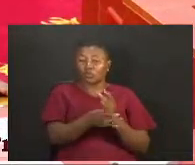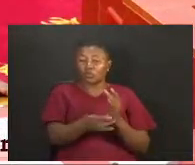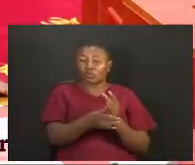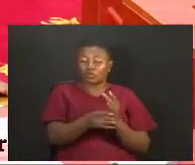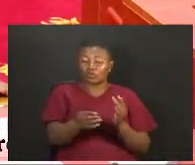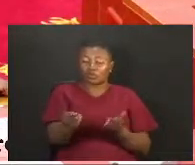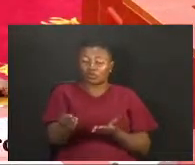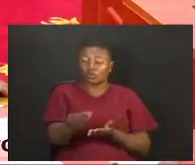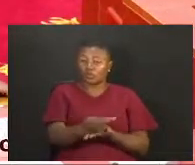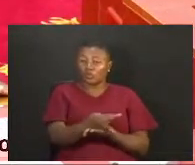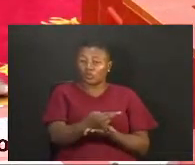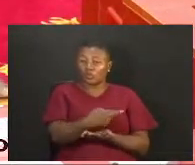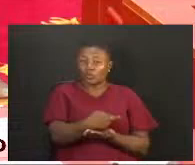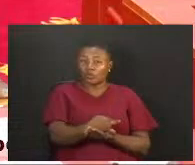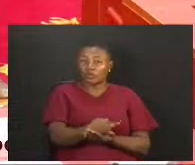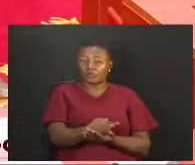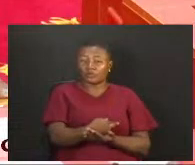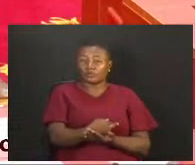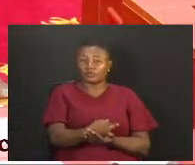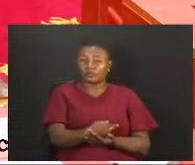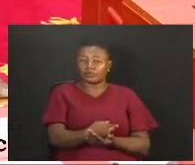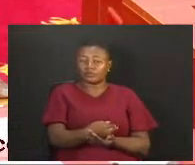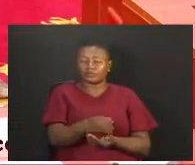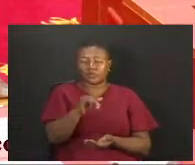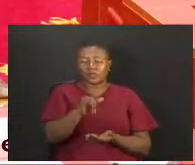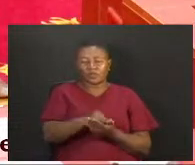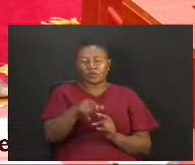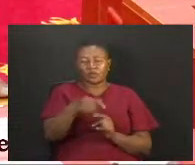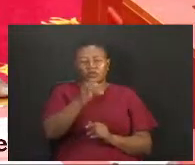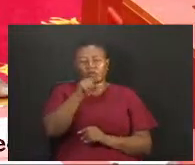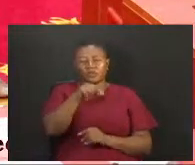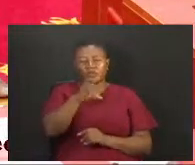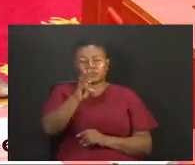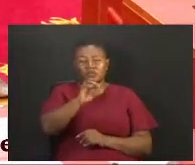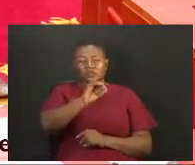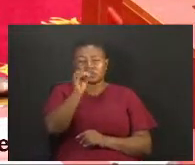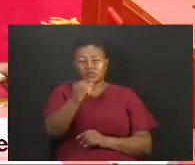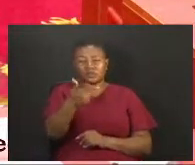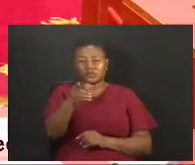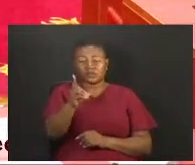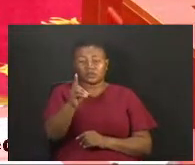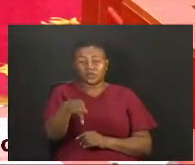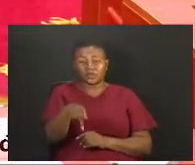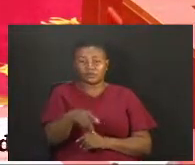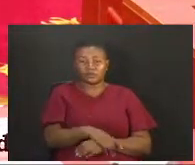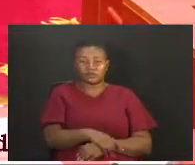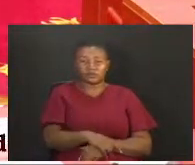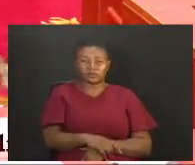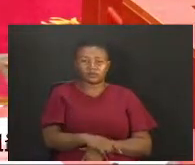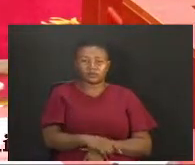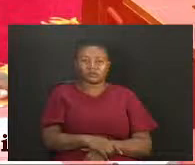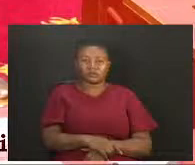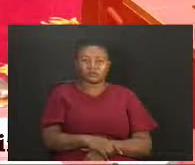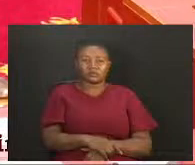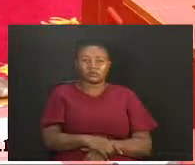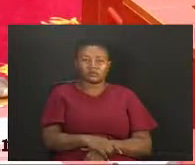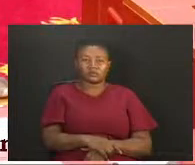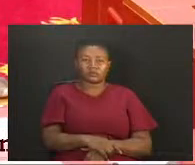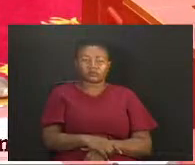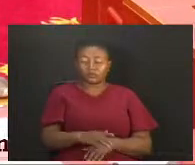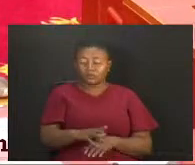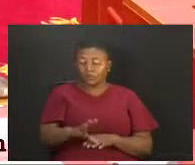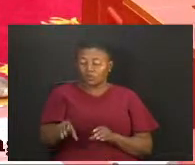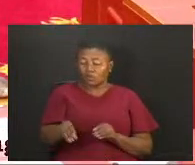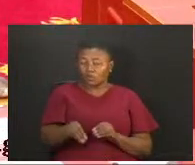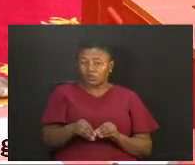expected to yield at least 0.6% of GDP. Mr. Speaker, total